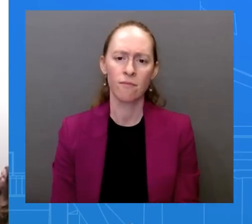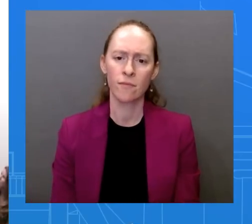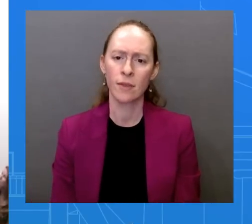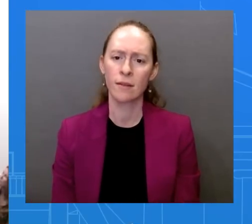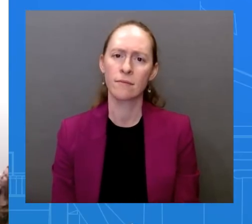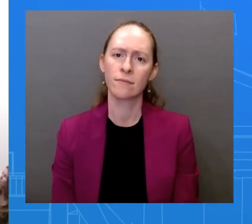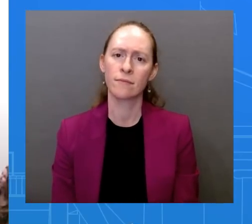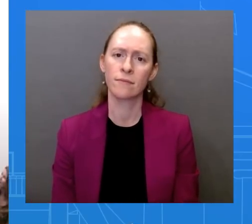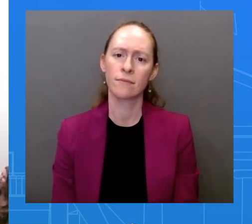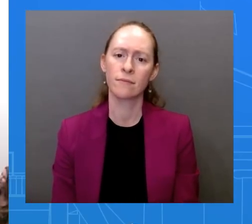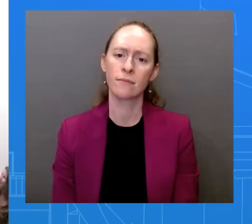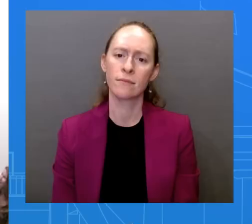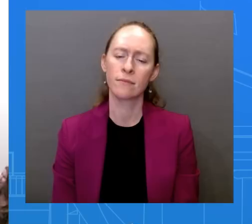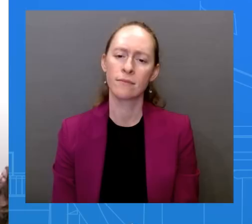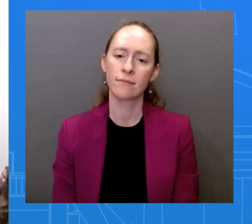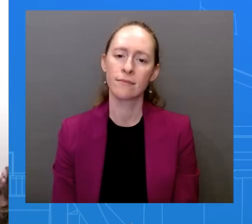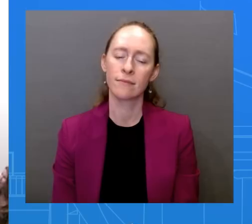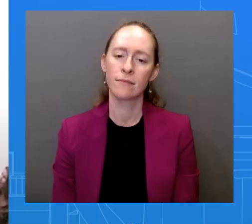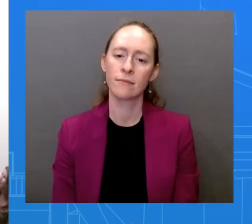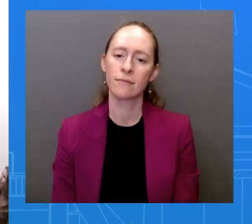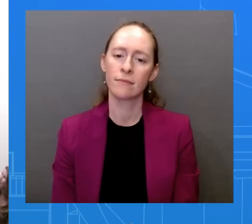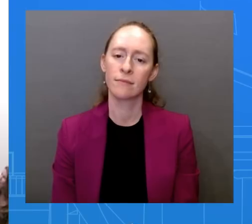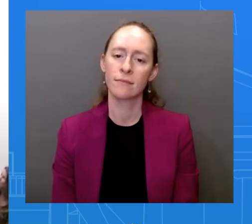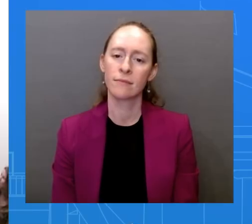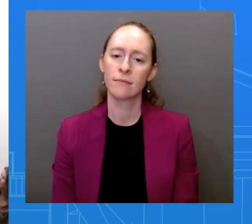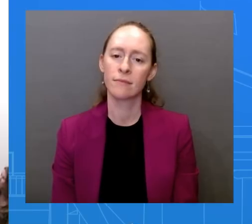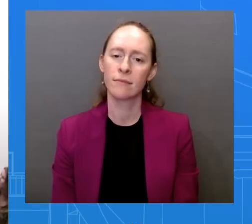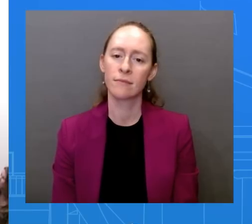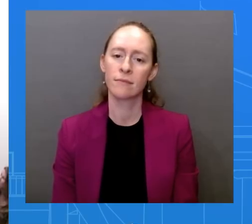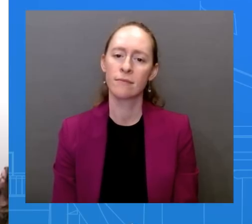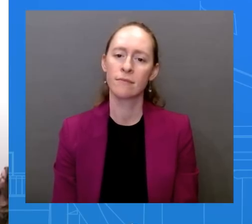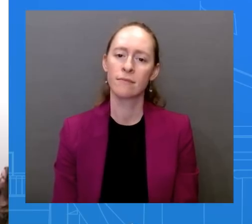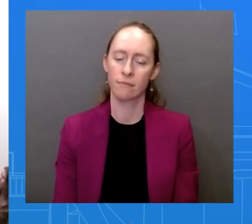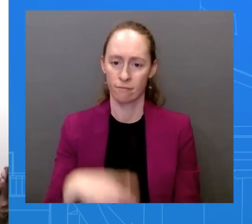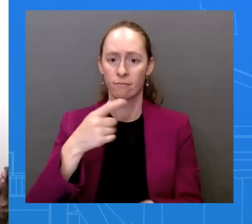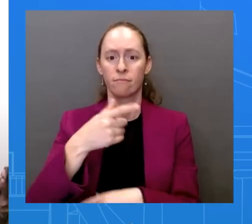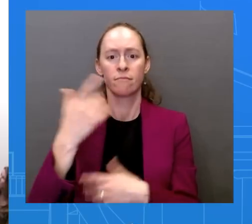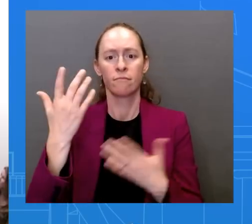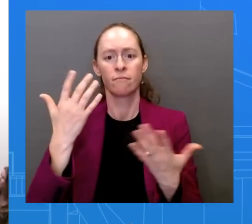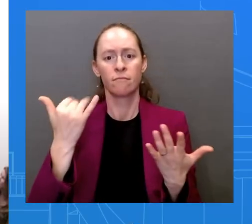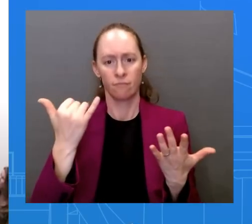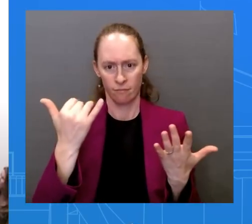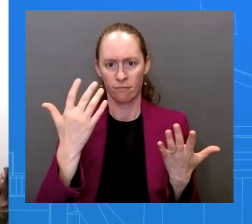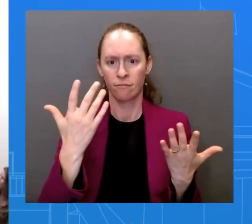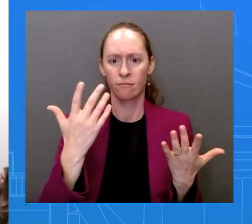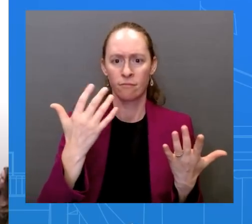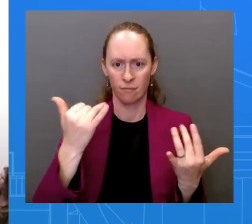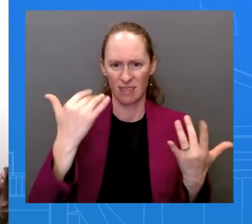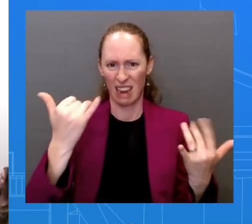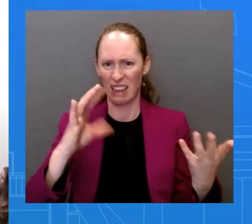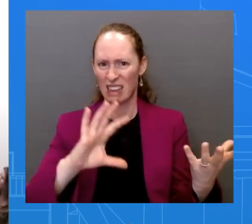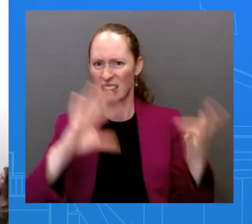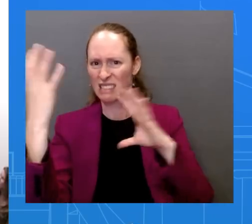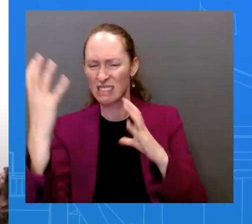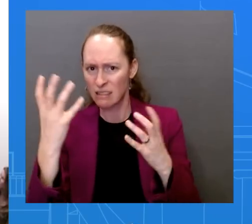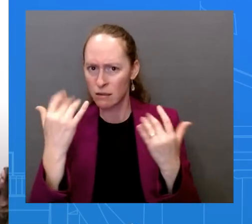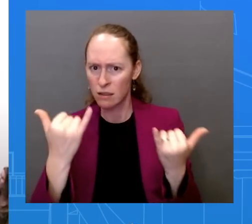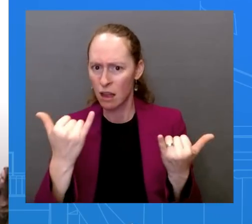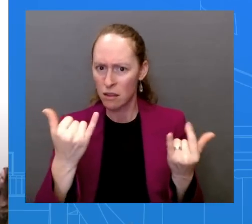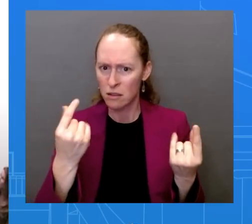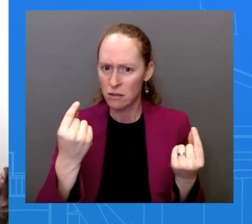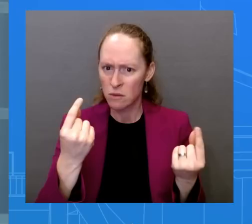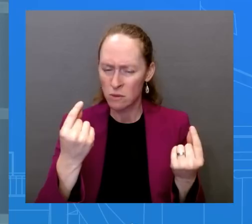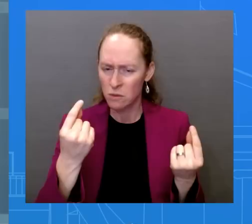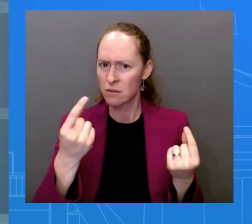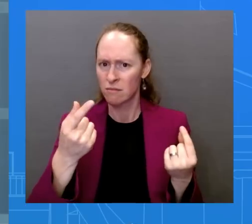a country that's nuclear armed and with a history of military coups, could lead to political instability and a security